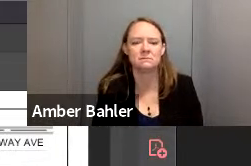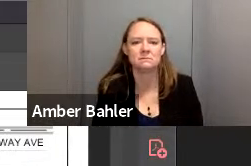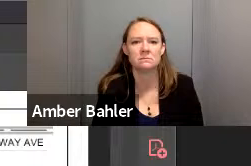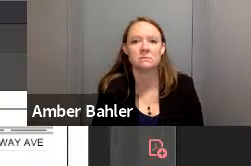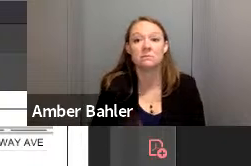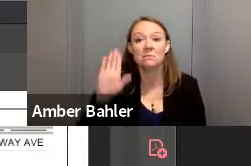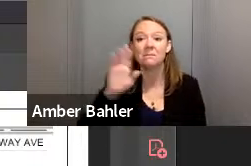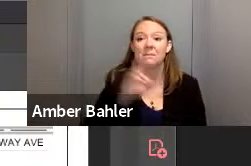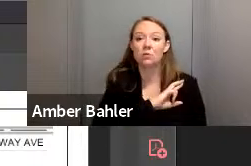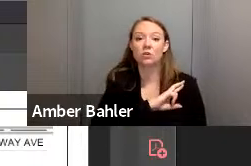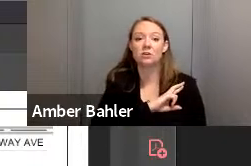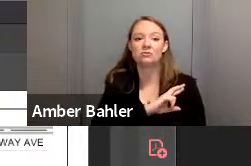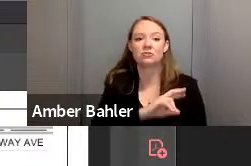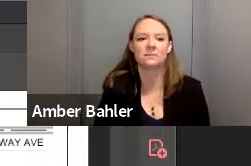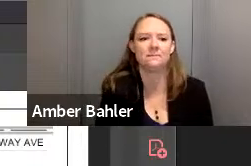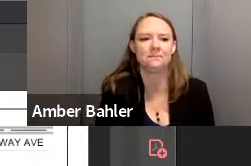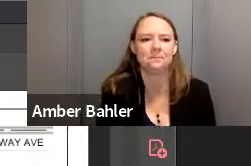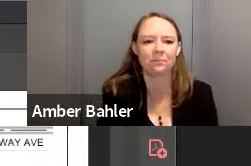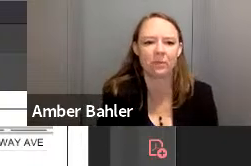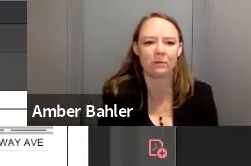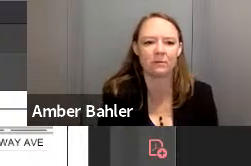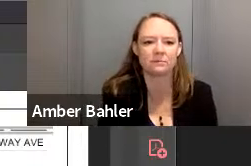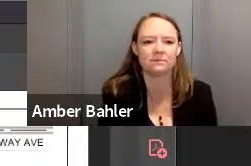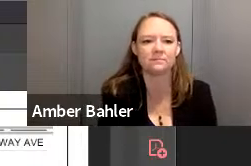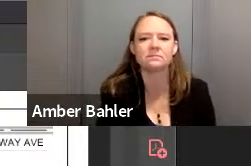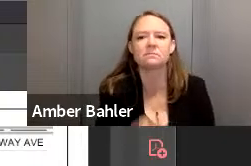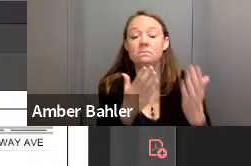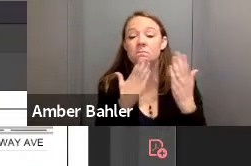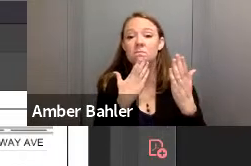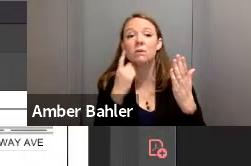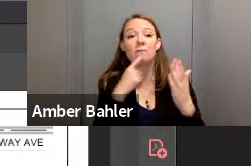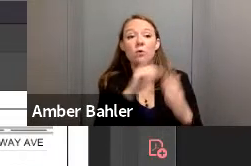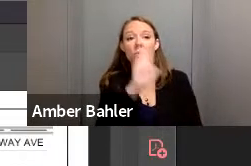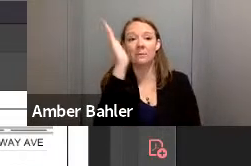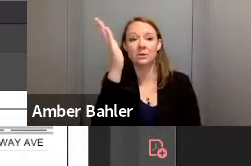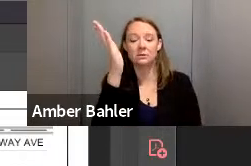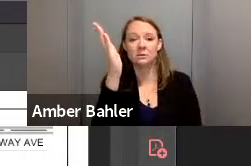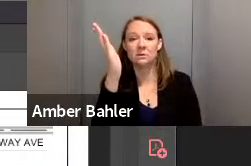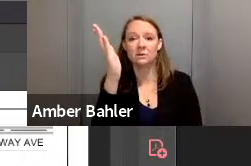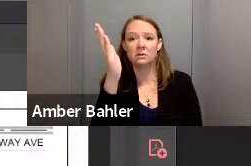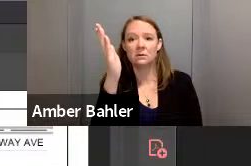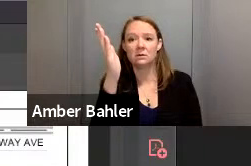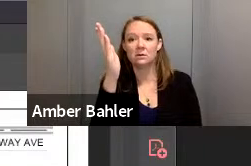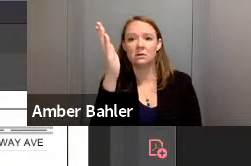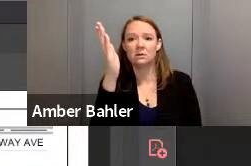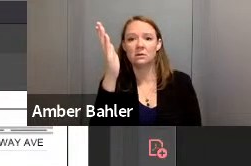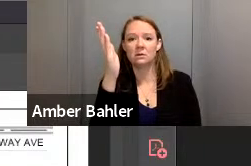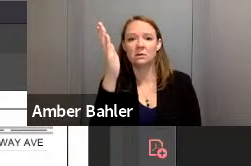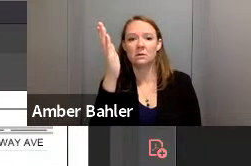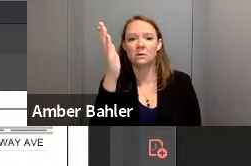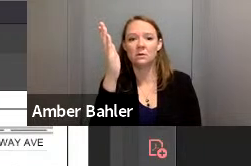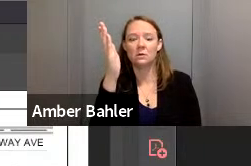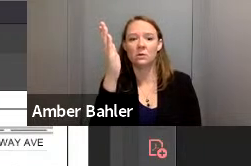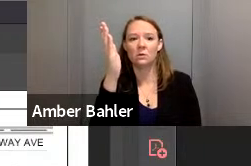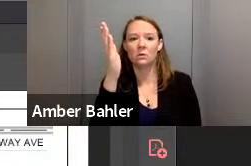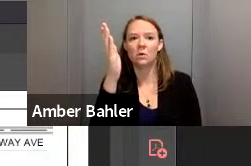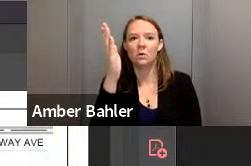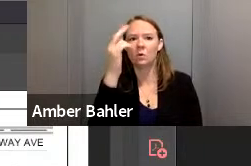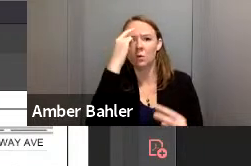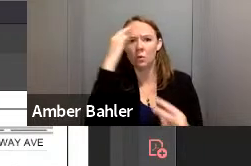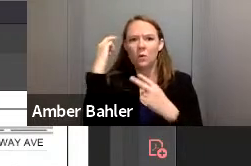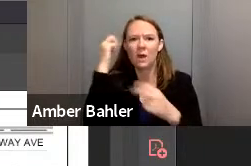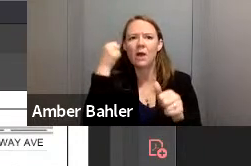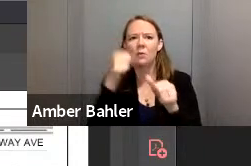This is Rich. Thank you. I want to thank you for your presentation. And I also, I remember